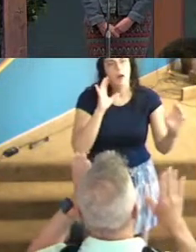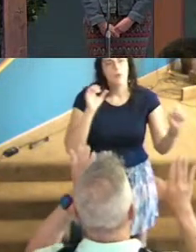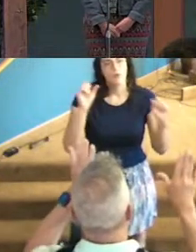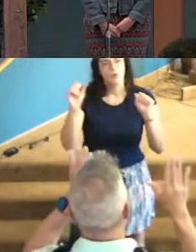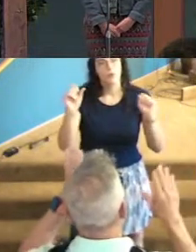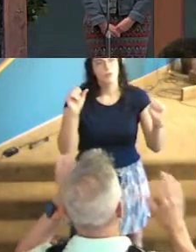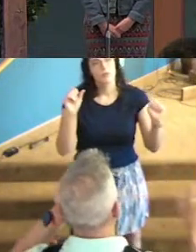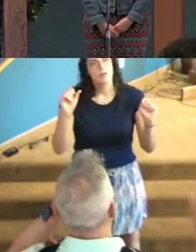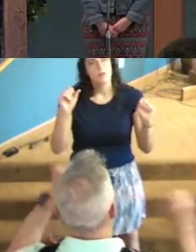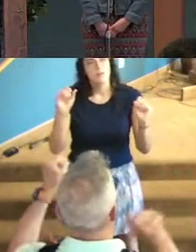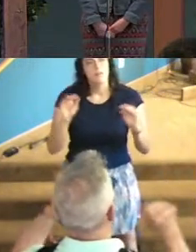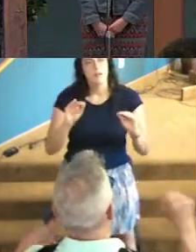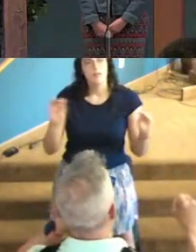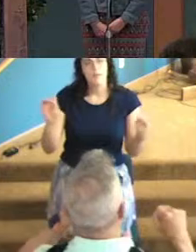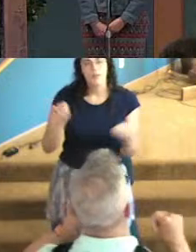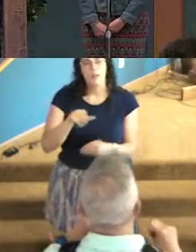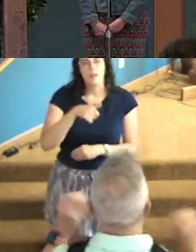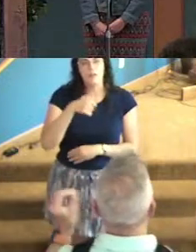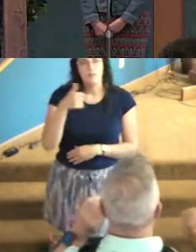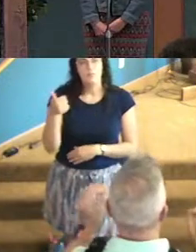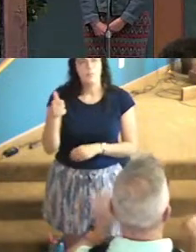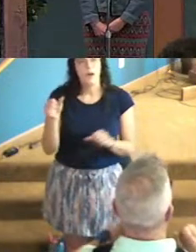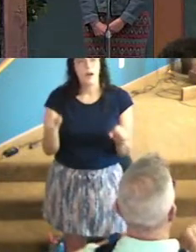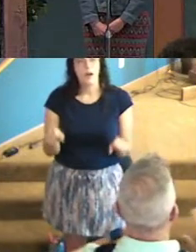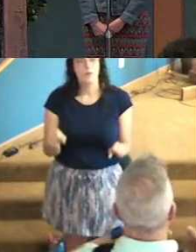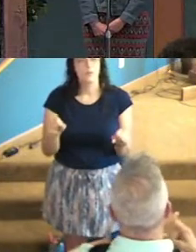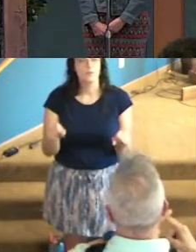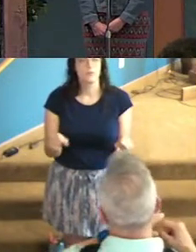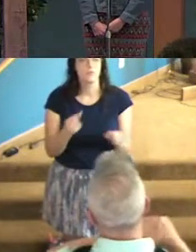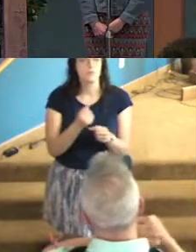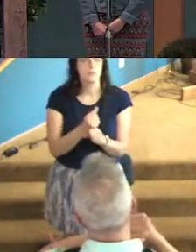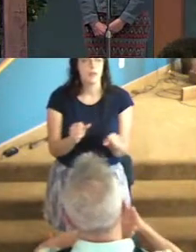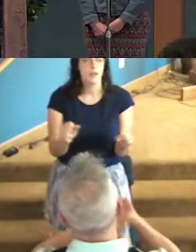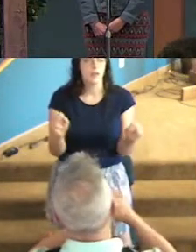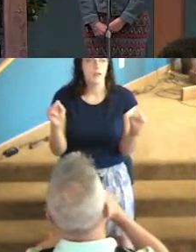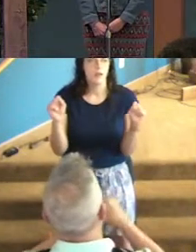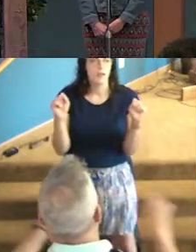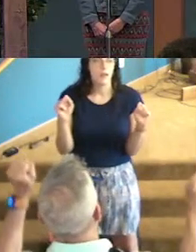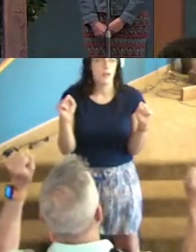it louder, 'cause nothing has the power to